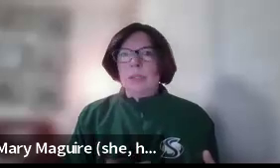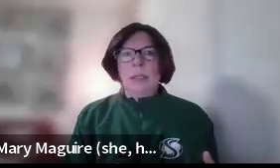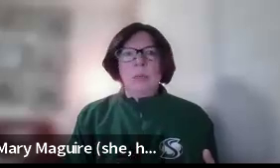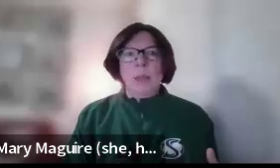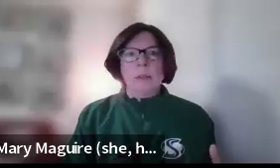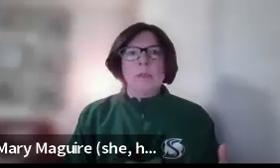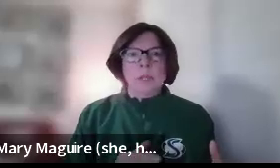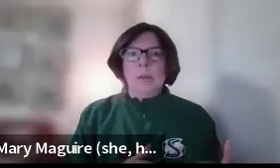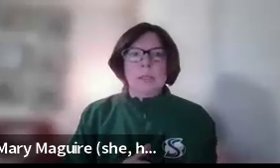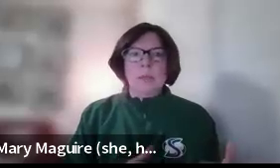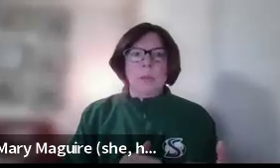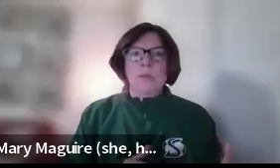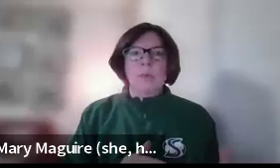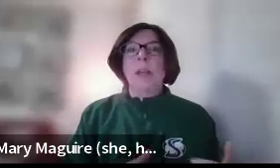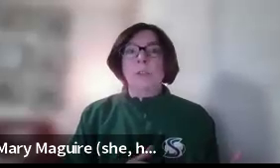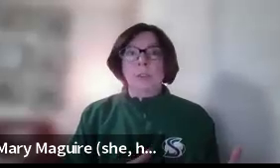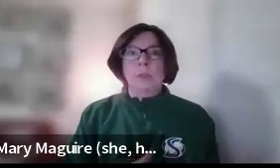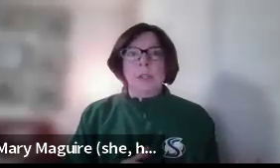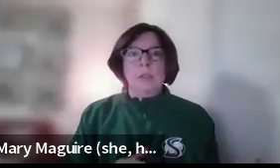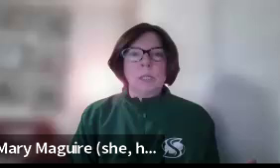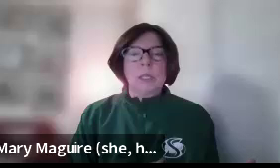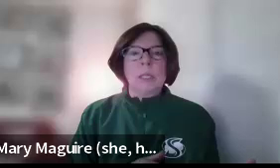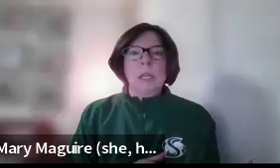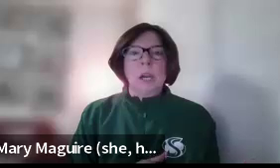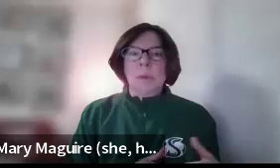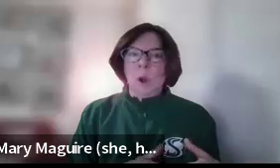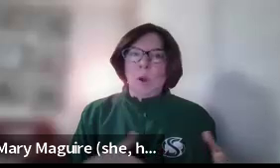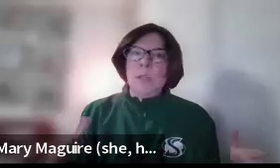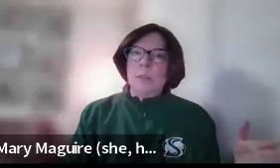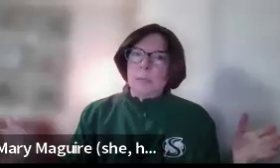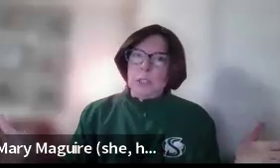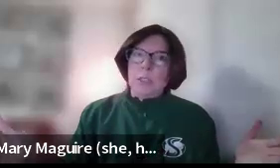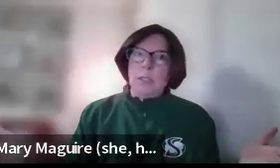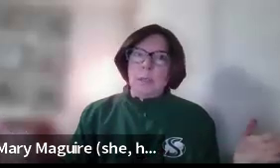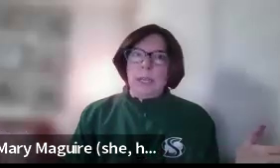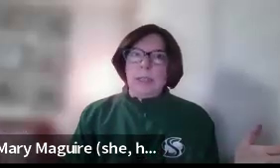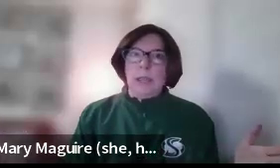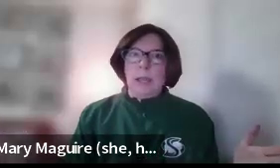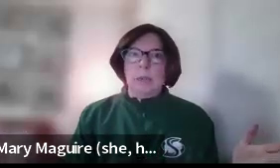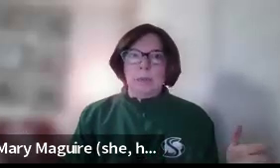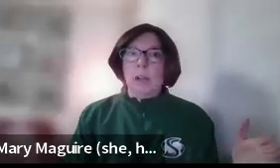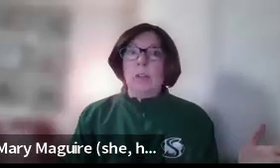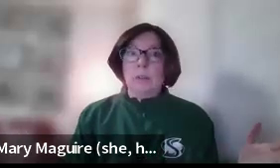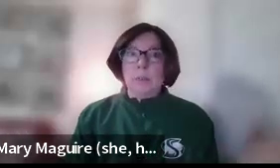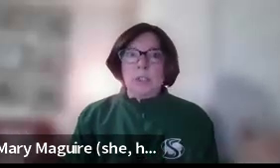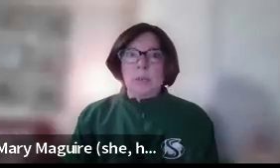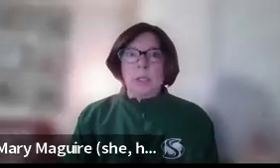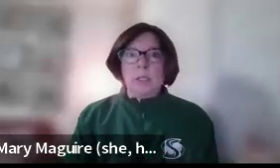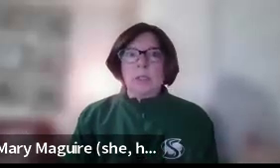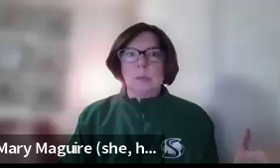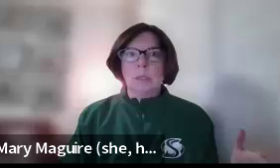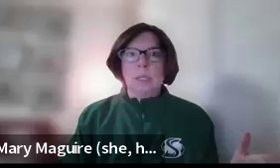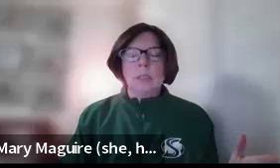about that exactly when. The voting happens right before finals or during finals week, but all the information is going to be ahead of that, and we've got other